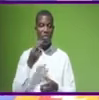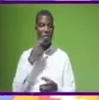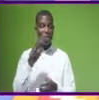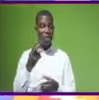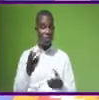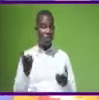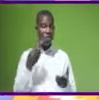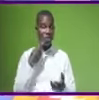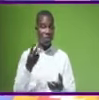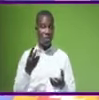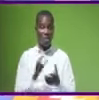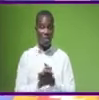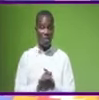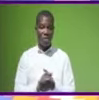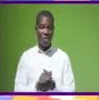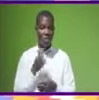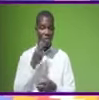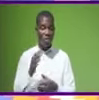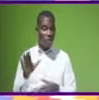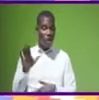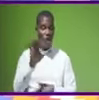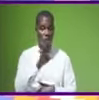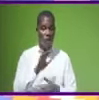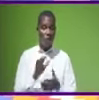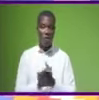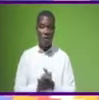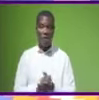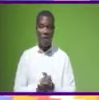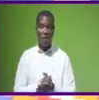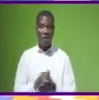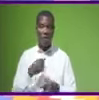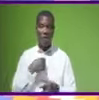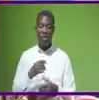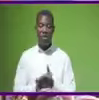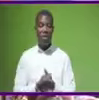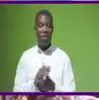Mwahuno. Somewhere who knew you now. Sabi me any